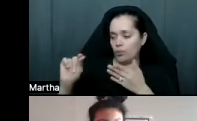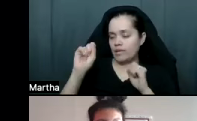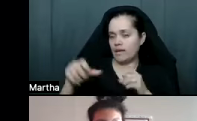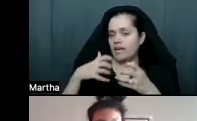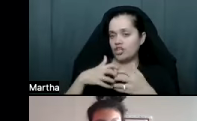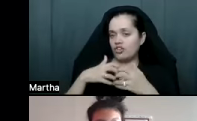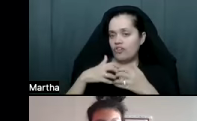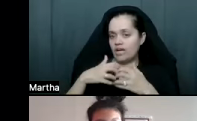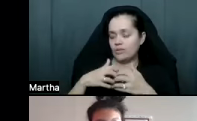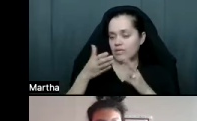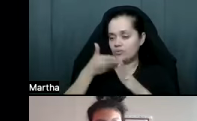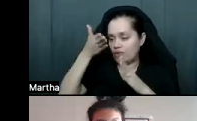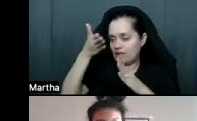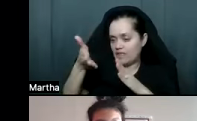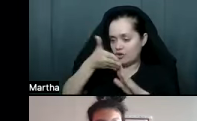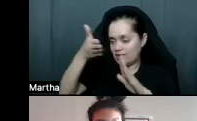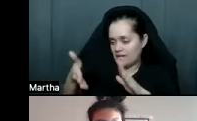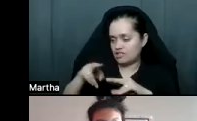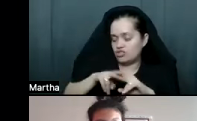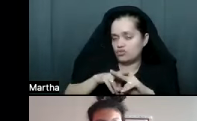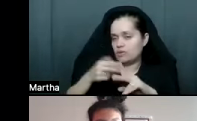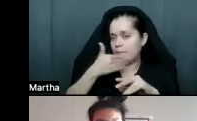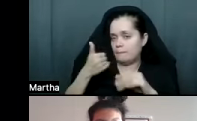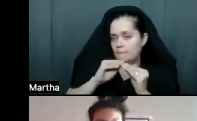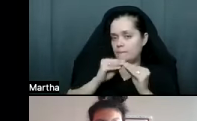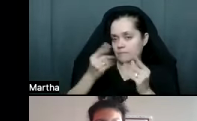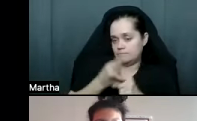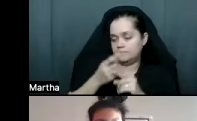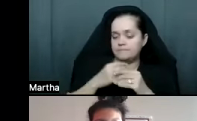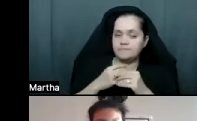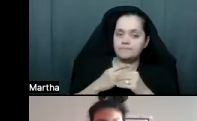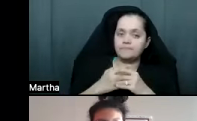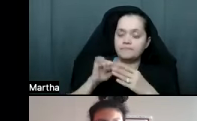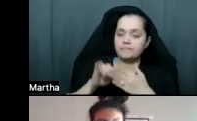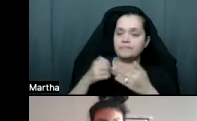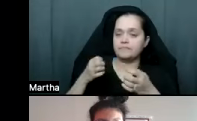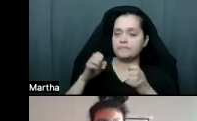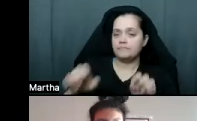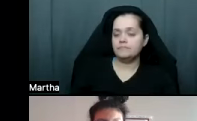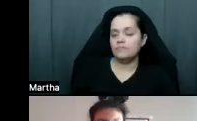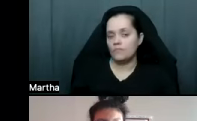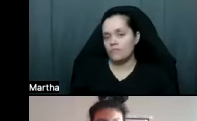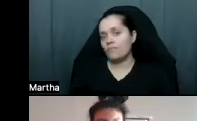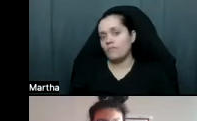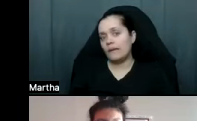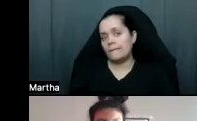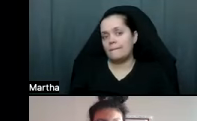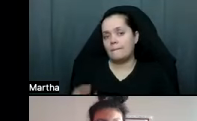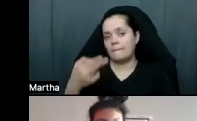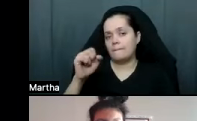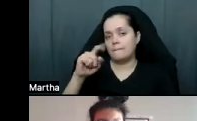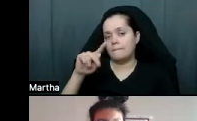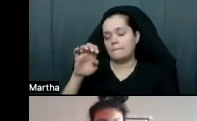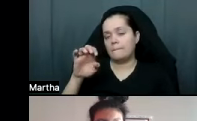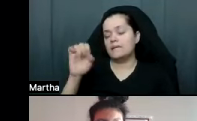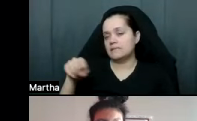factory is just right there next to the railroad tracks. That would be efficient. So Hoyt says, yeah,